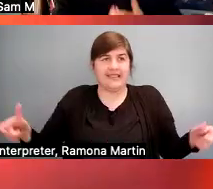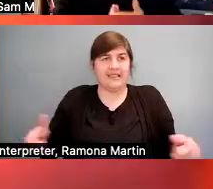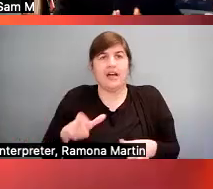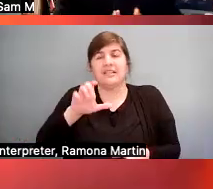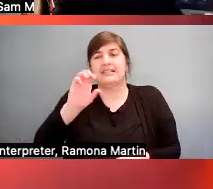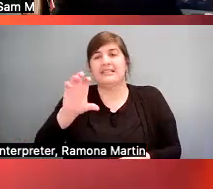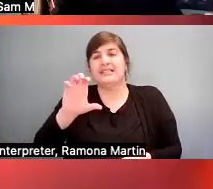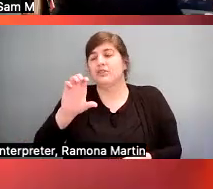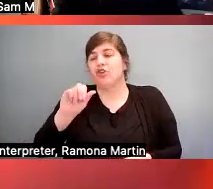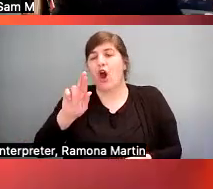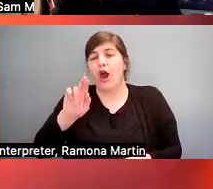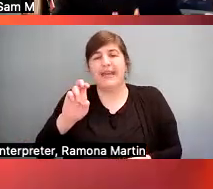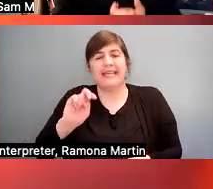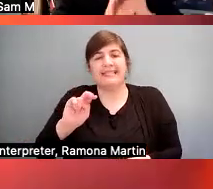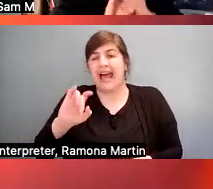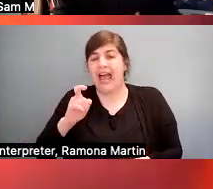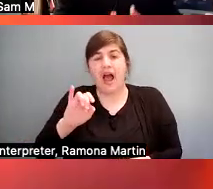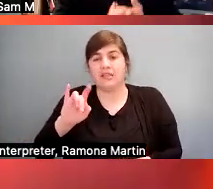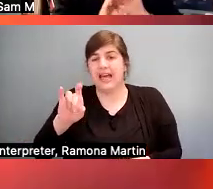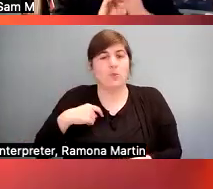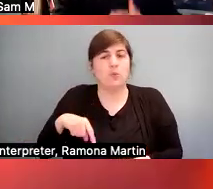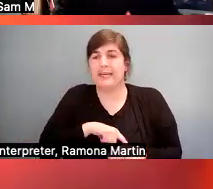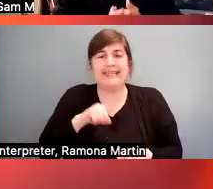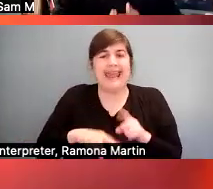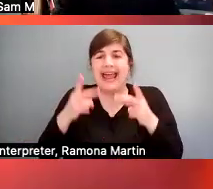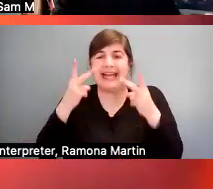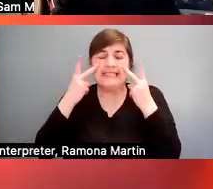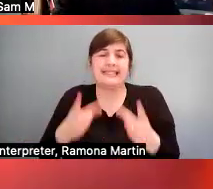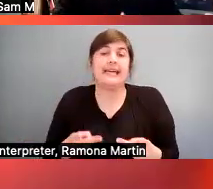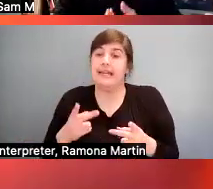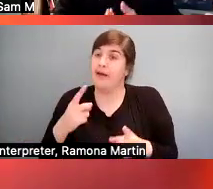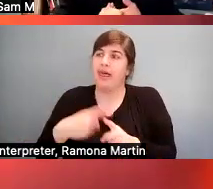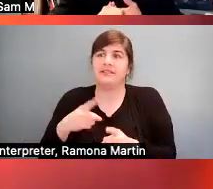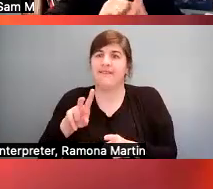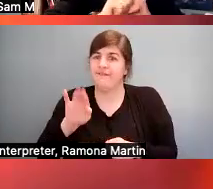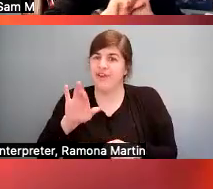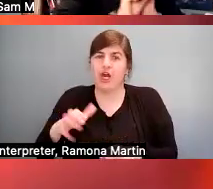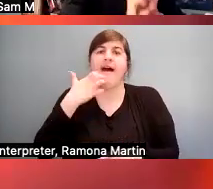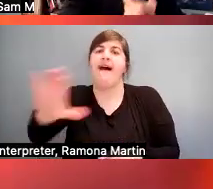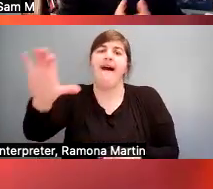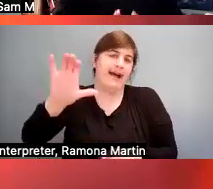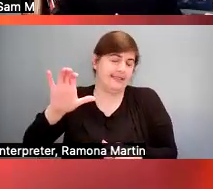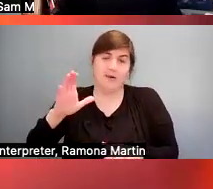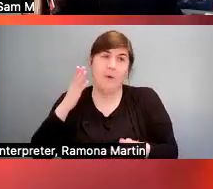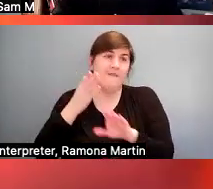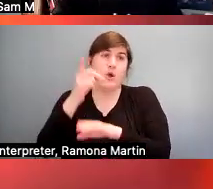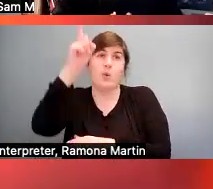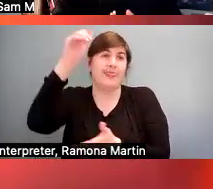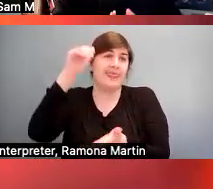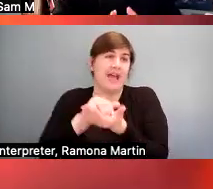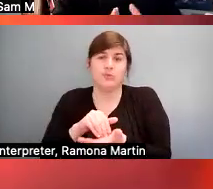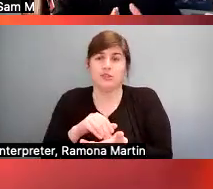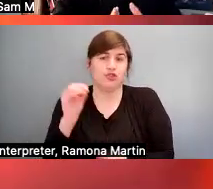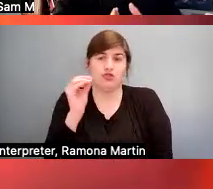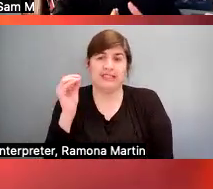so we can't see the surface of Venus. It's also incredibly hot. It's over 1,000 degrees Fahrenheit on